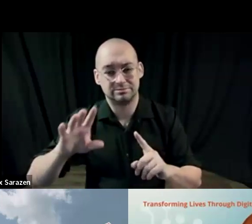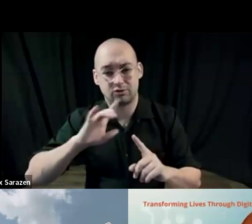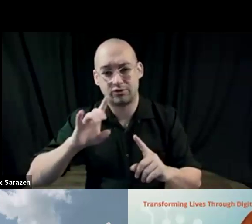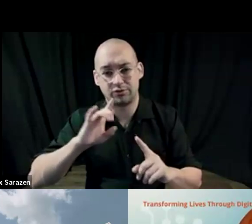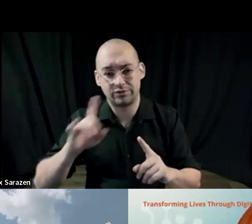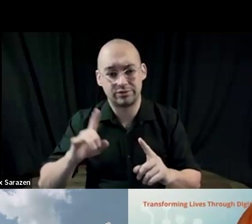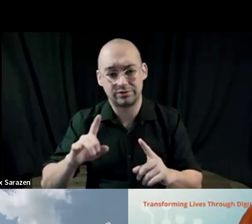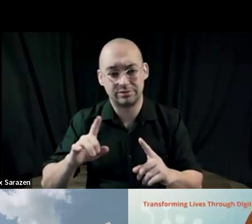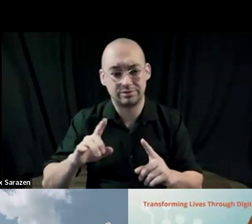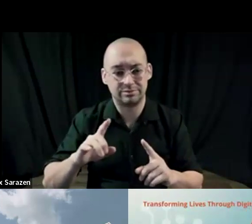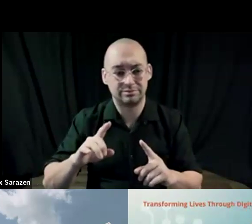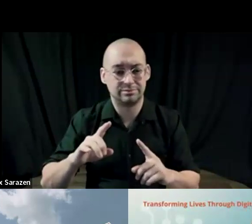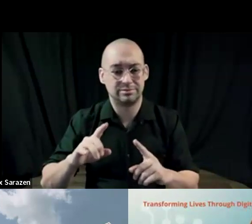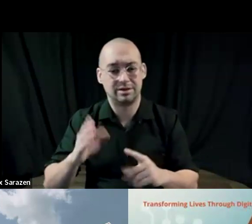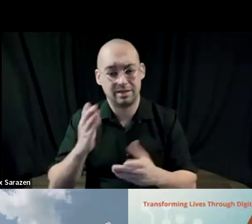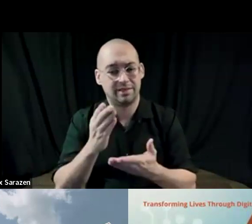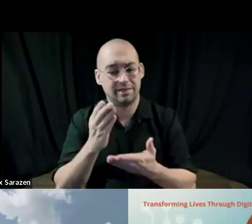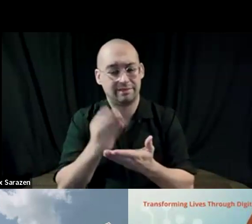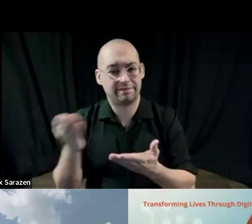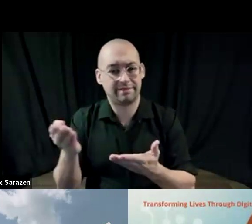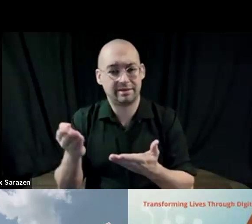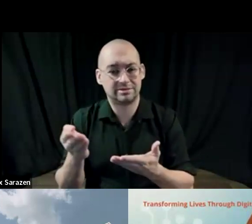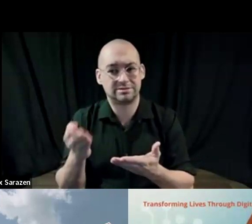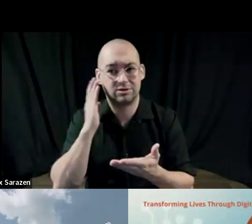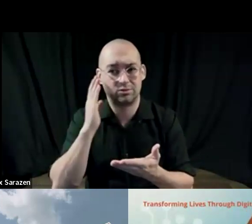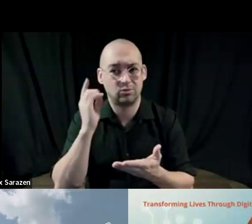are things that would be